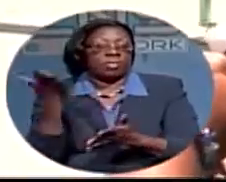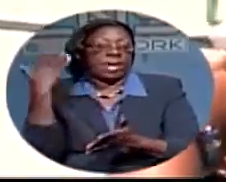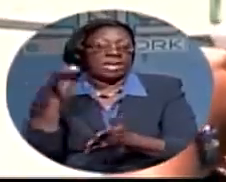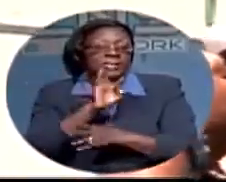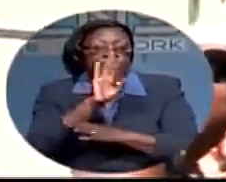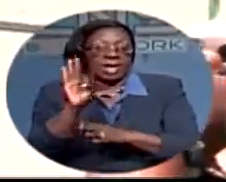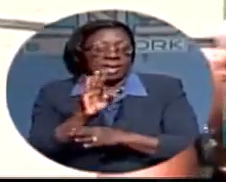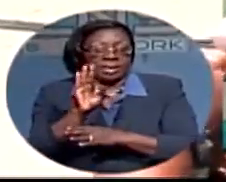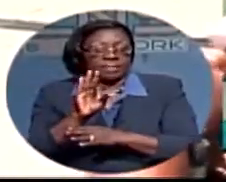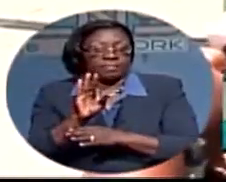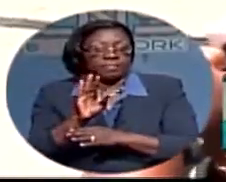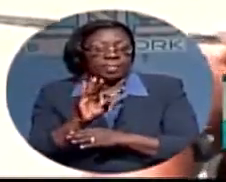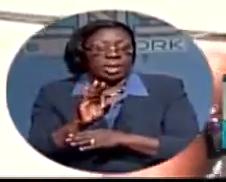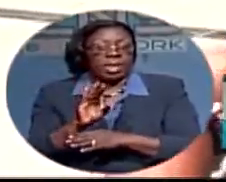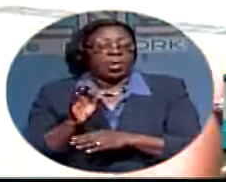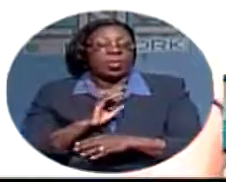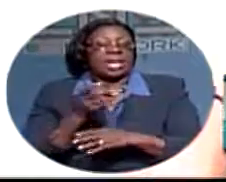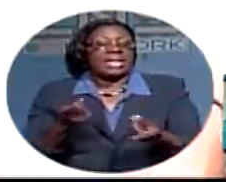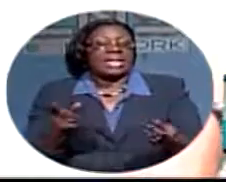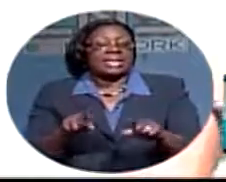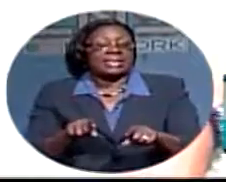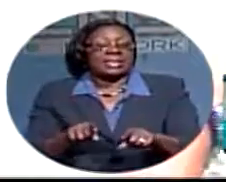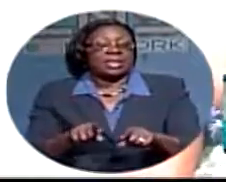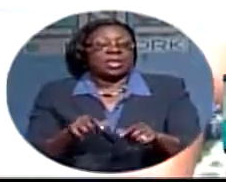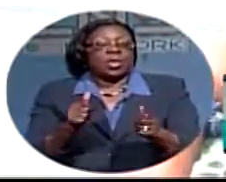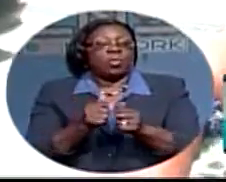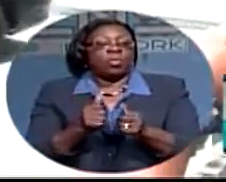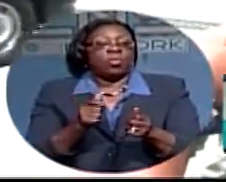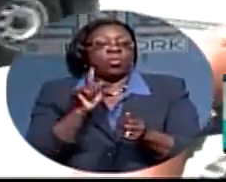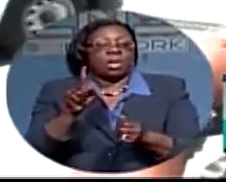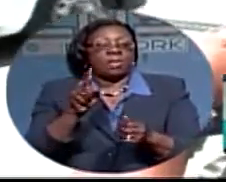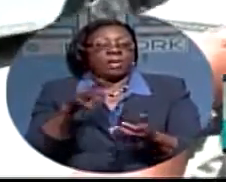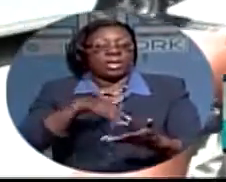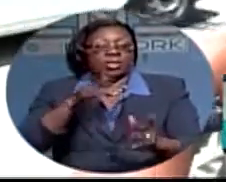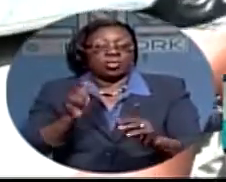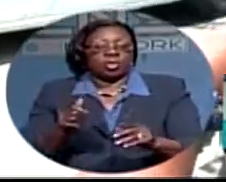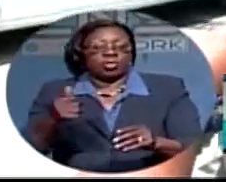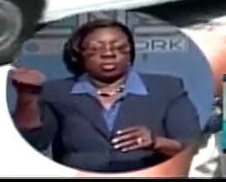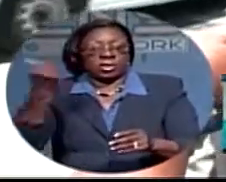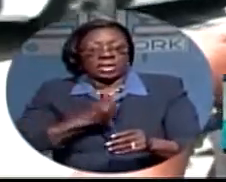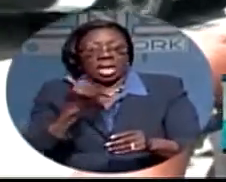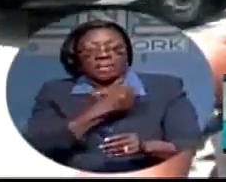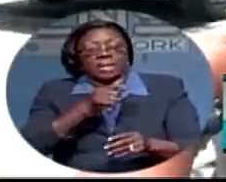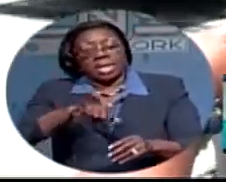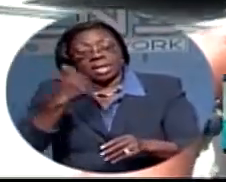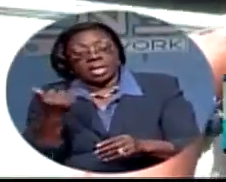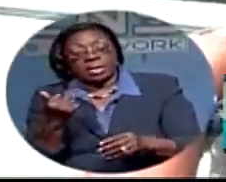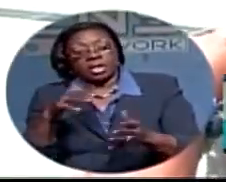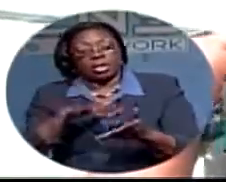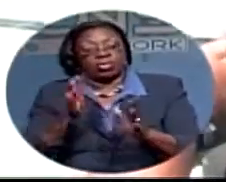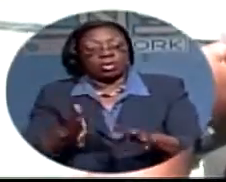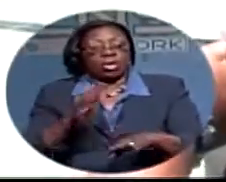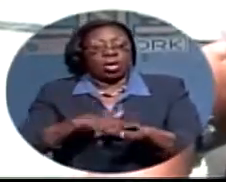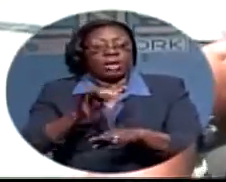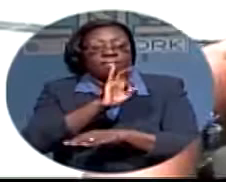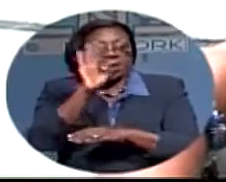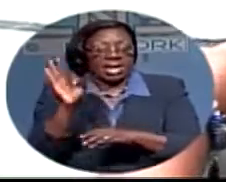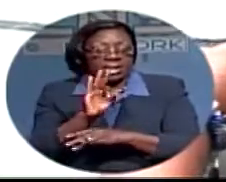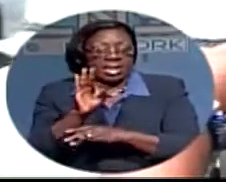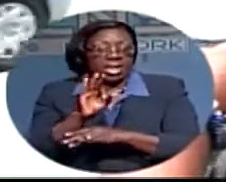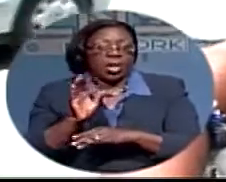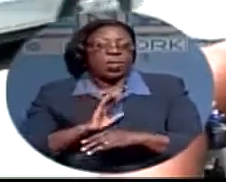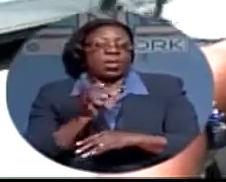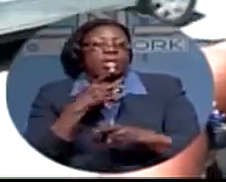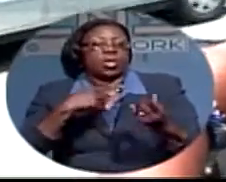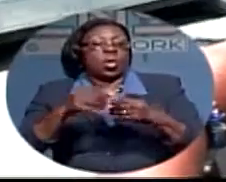an incident with one of our students stabbing another student on Friday. And we had to go on lockdown and call the